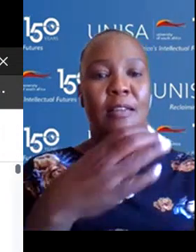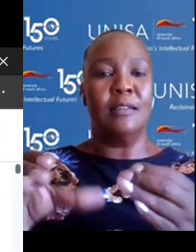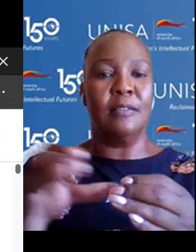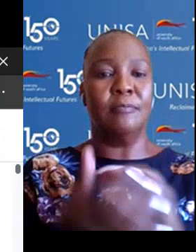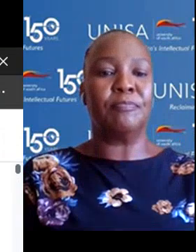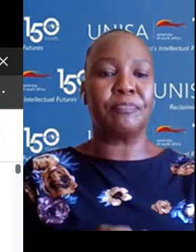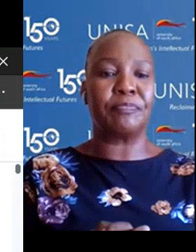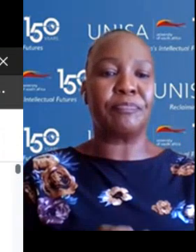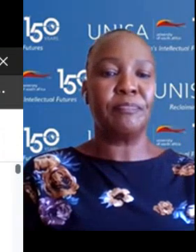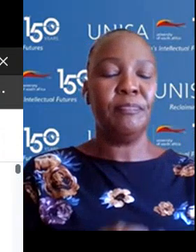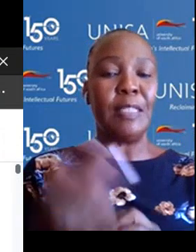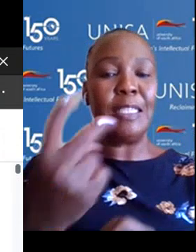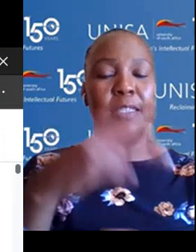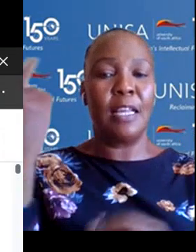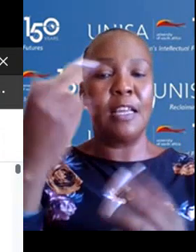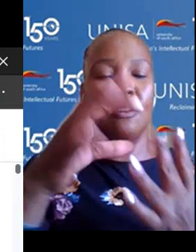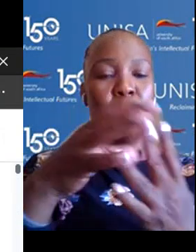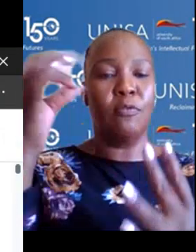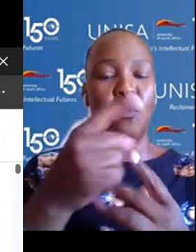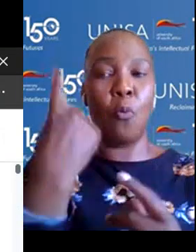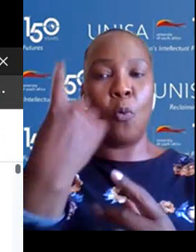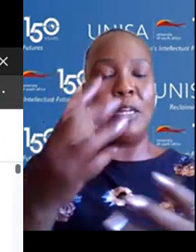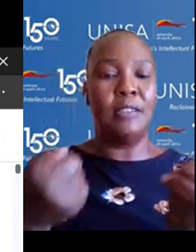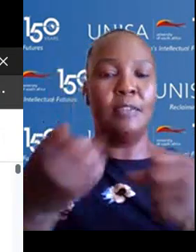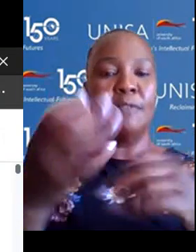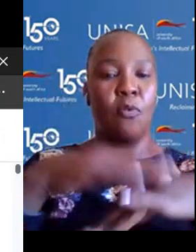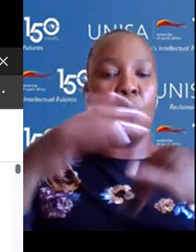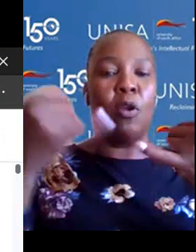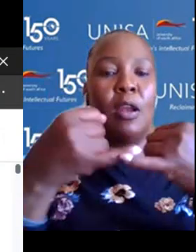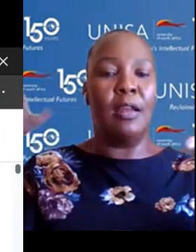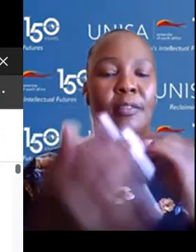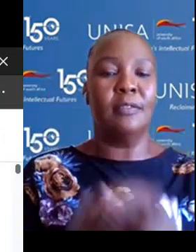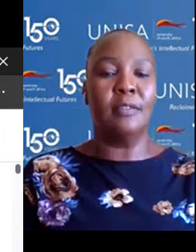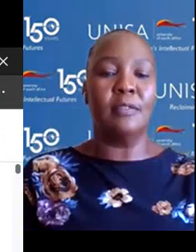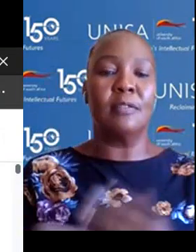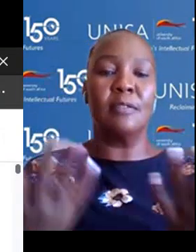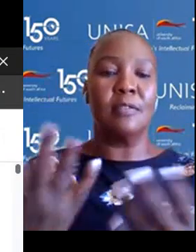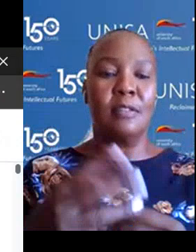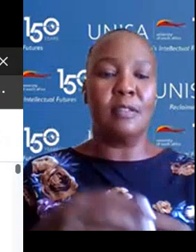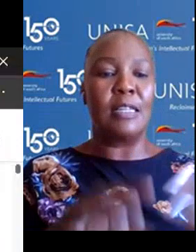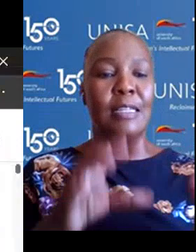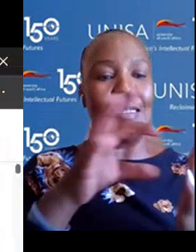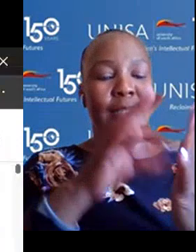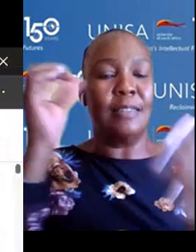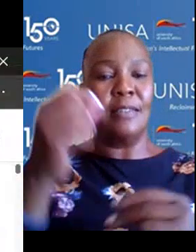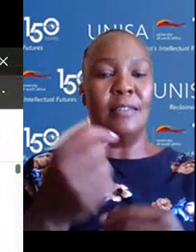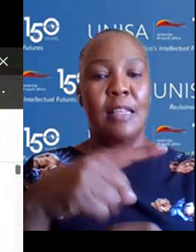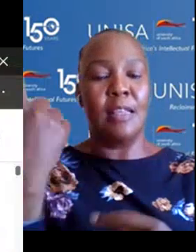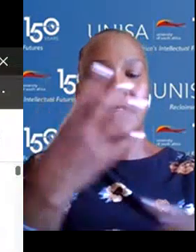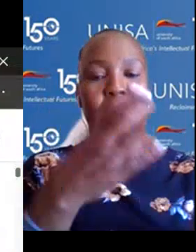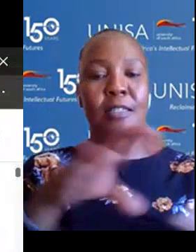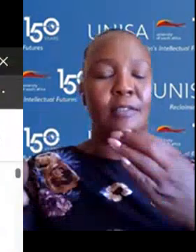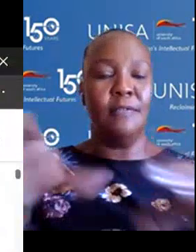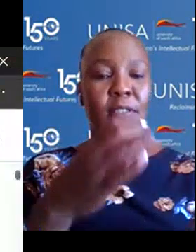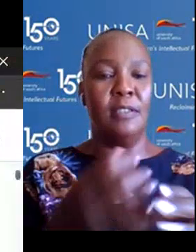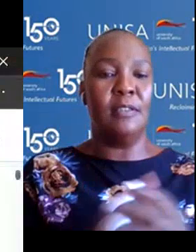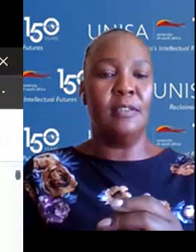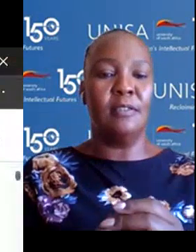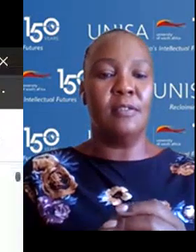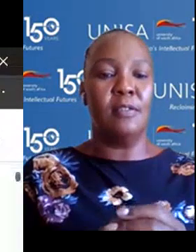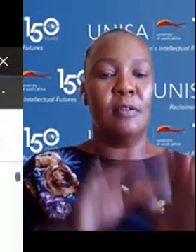option, which is the OneDrive Online. So you also see I'm selecting the second activity, going